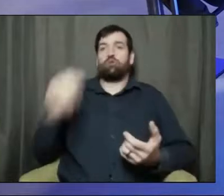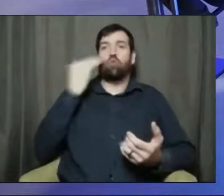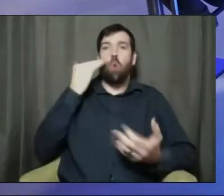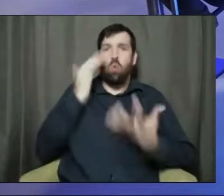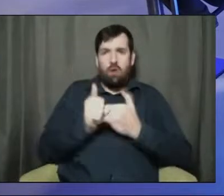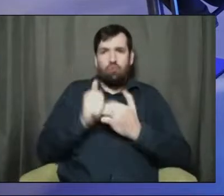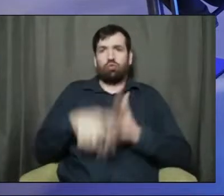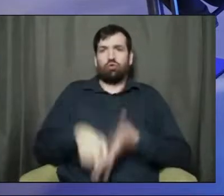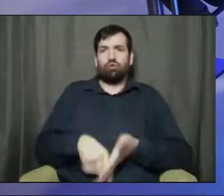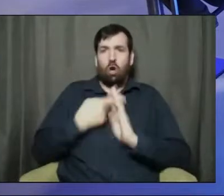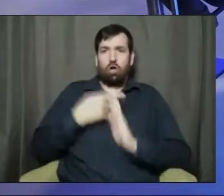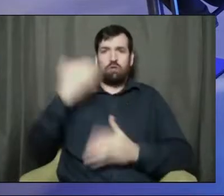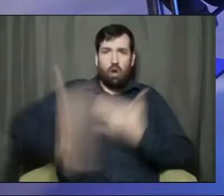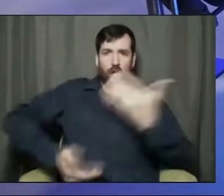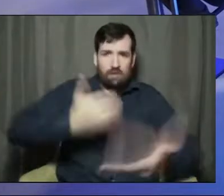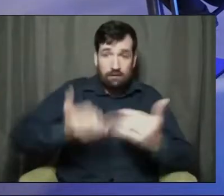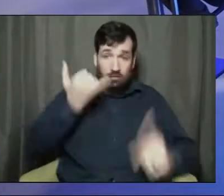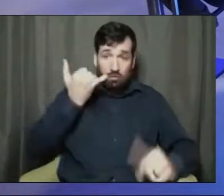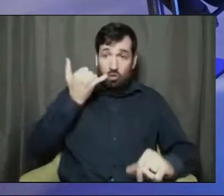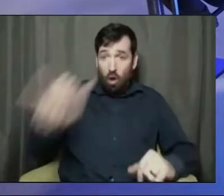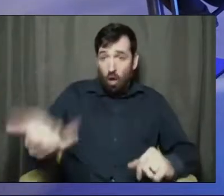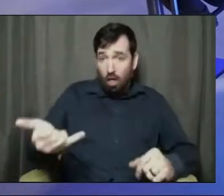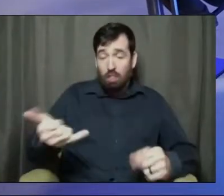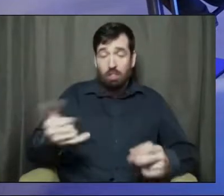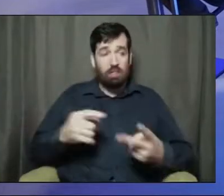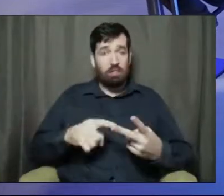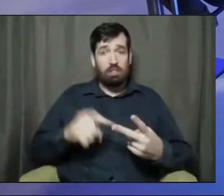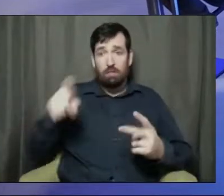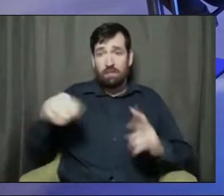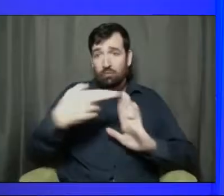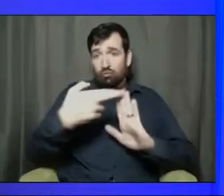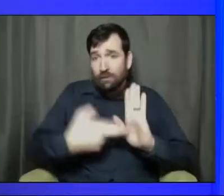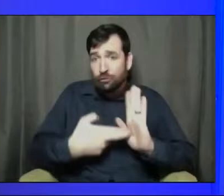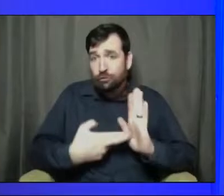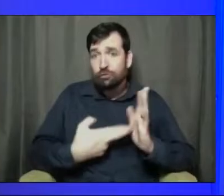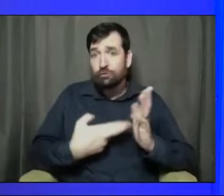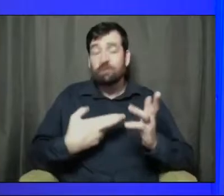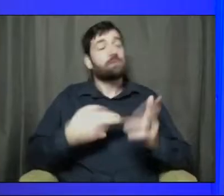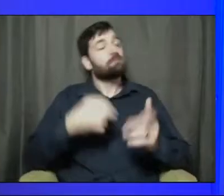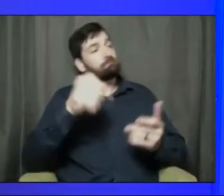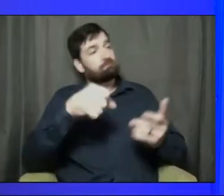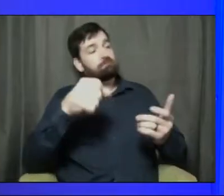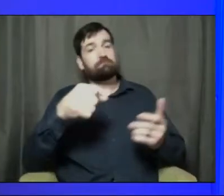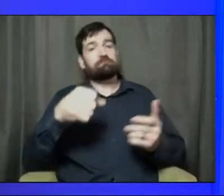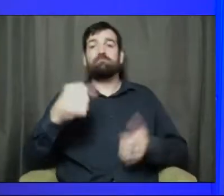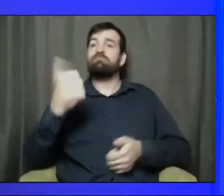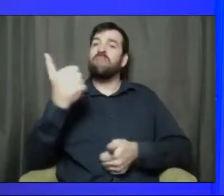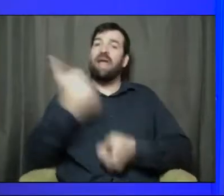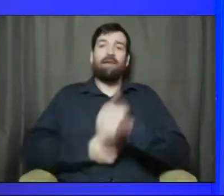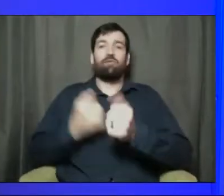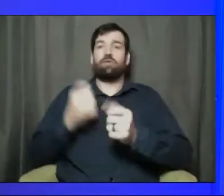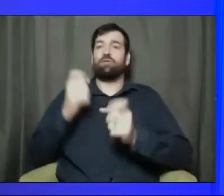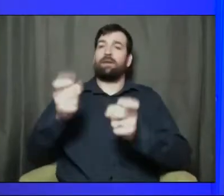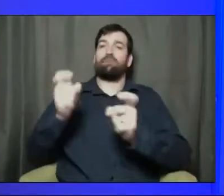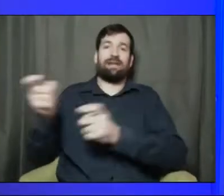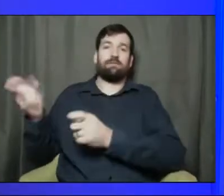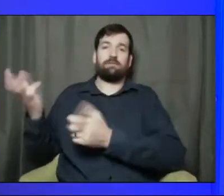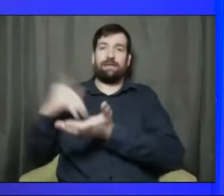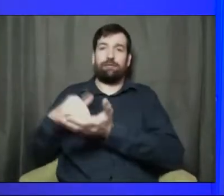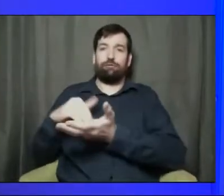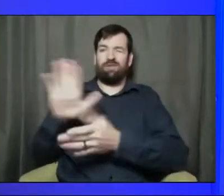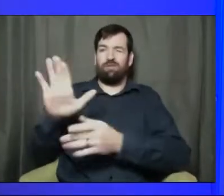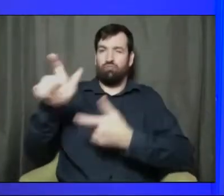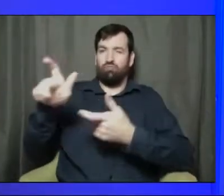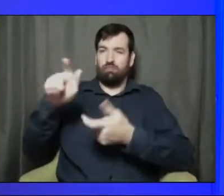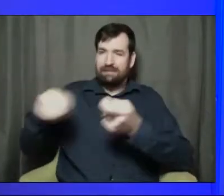process? Is it a phone call? Do they have to be registered? Yeah, every transplant center has a slightly different process, but